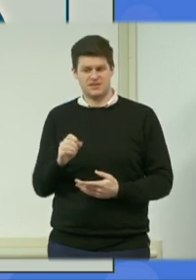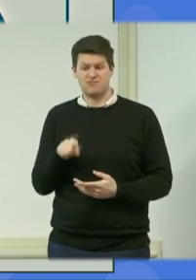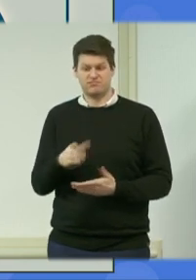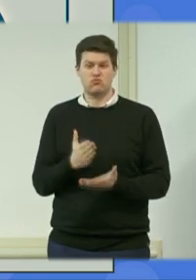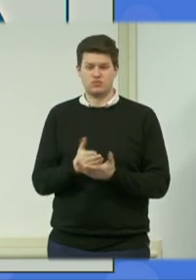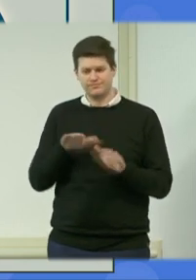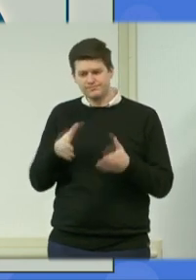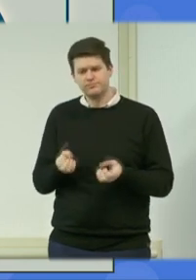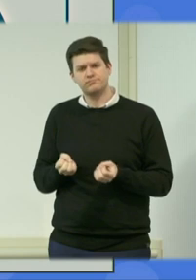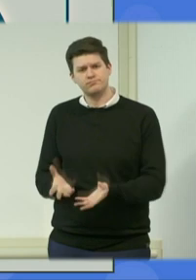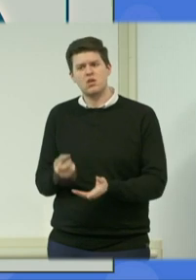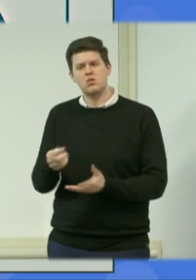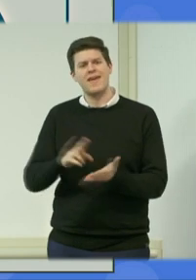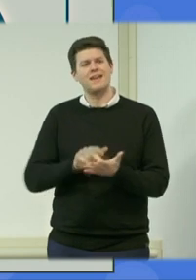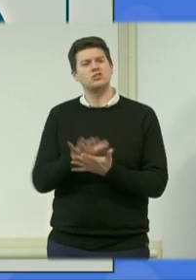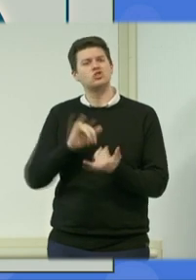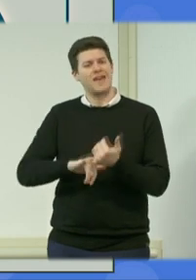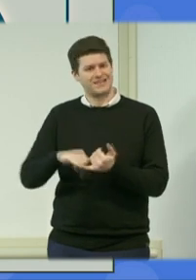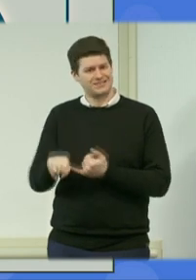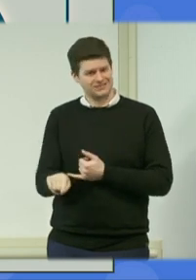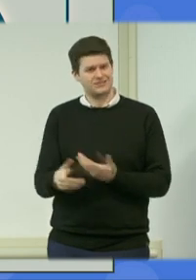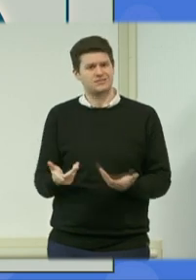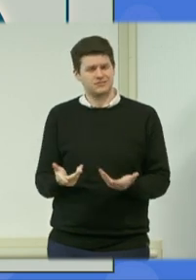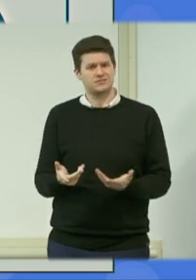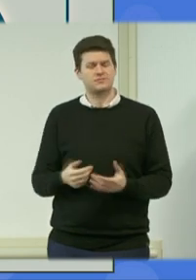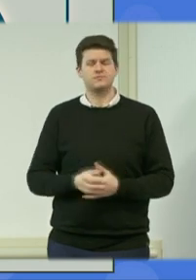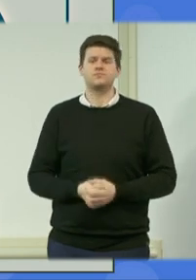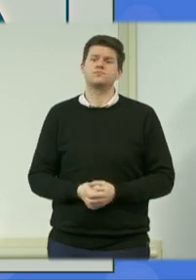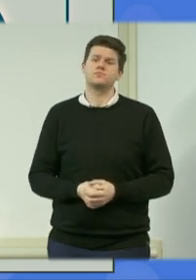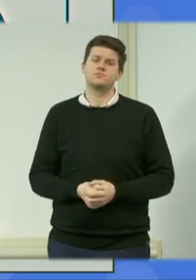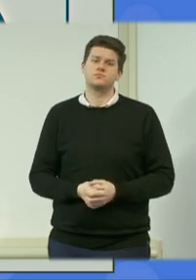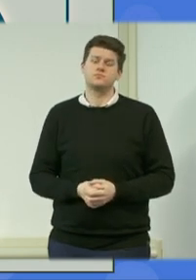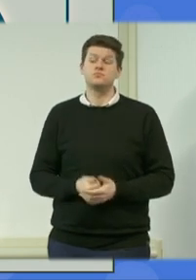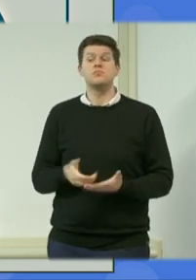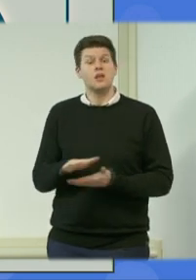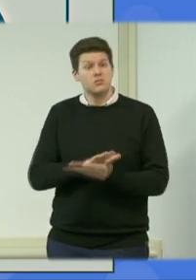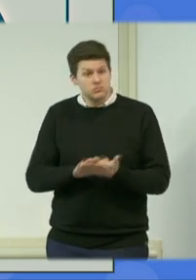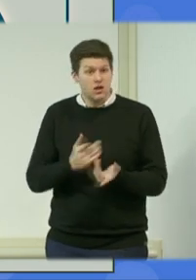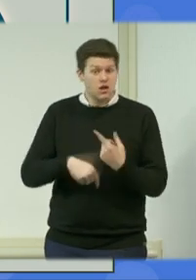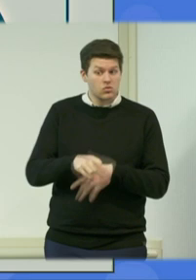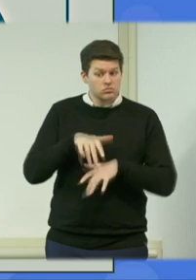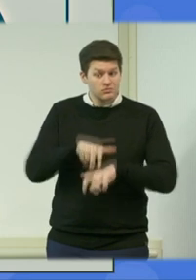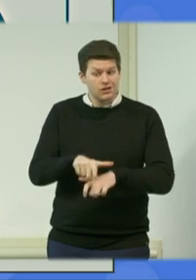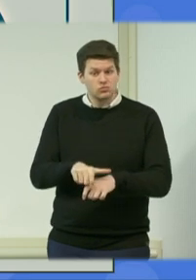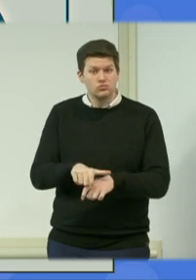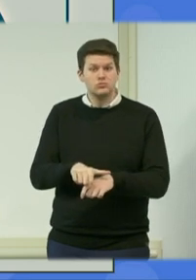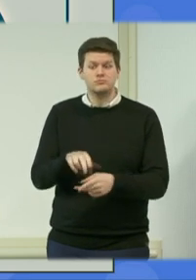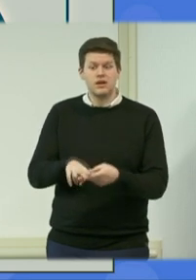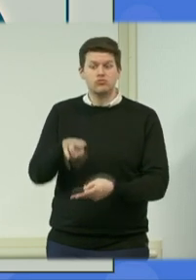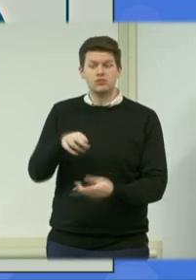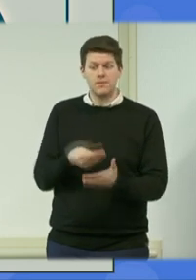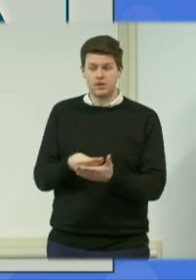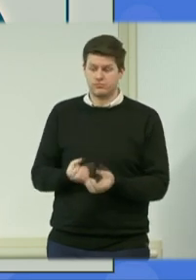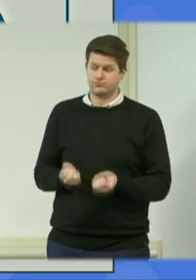there, but actually, more specifically, that's about spending on the NHS. And that means that if we continue to increase the amount of money we spend